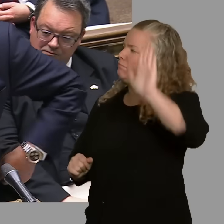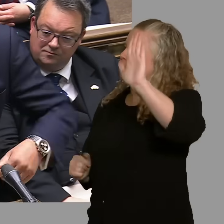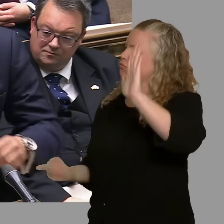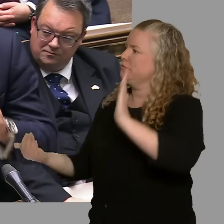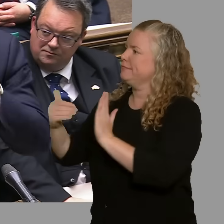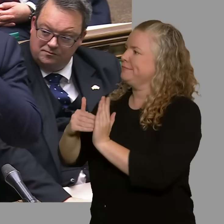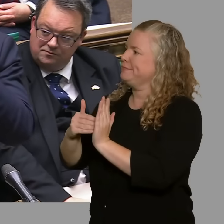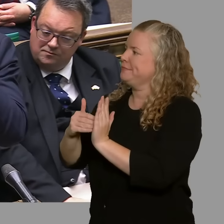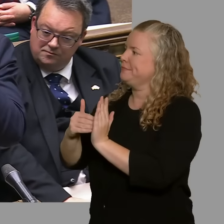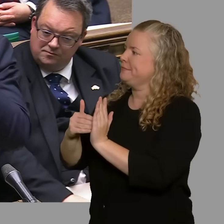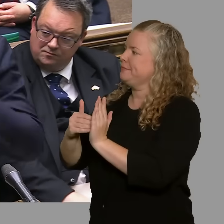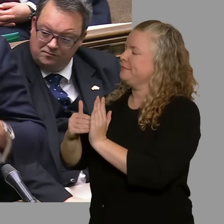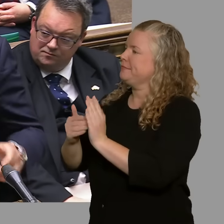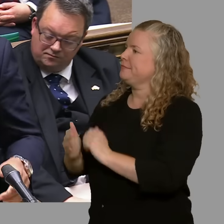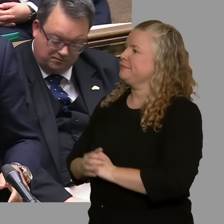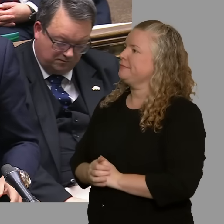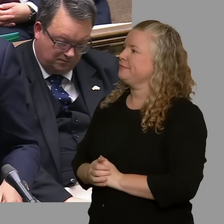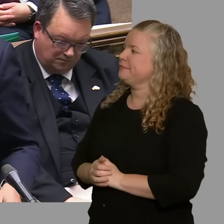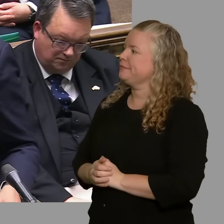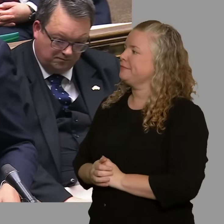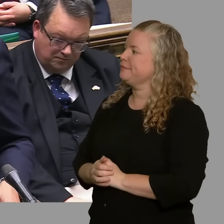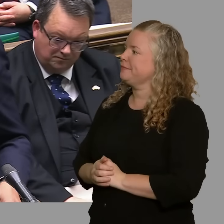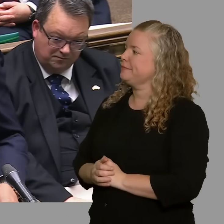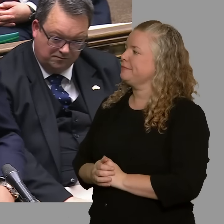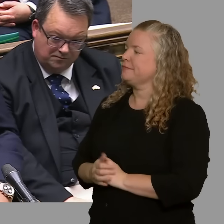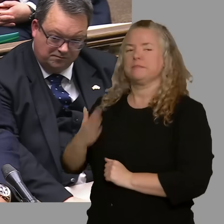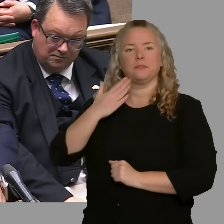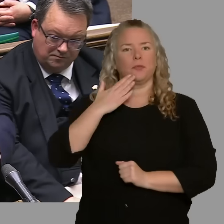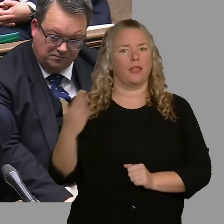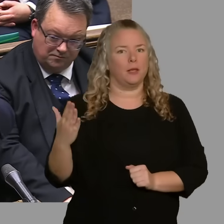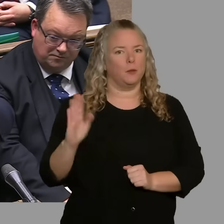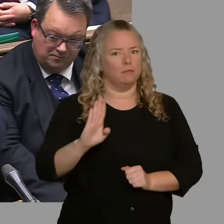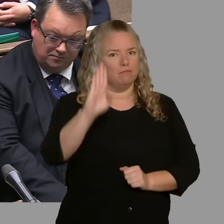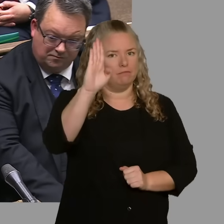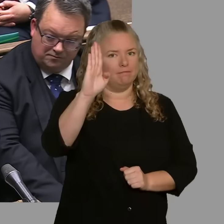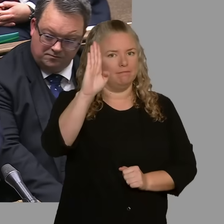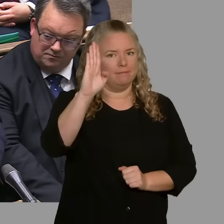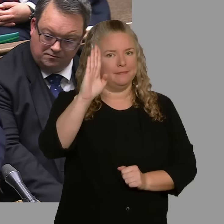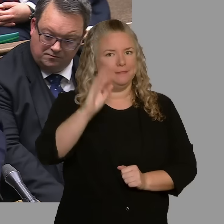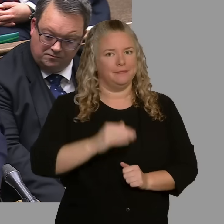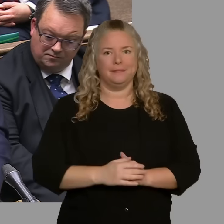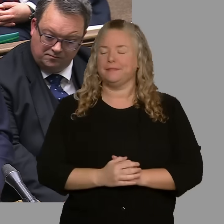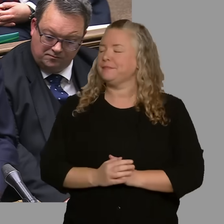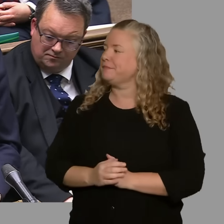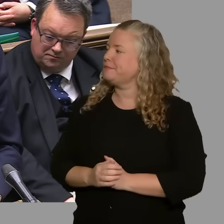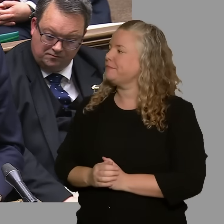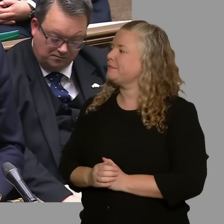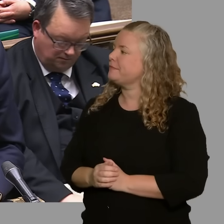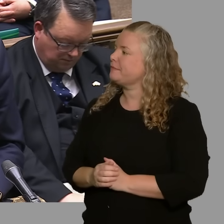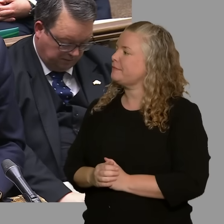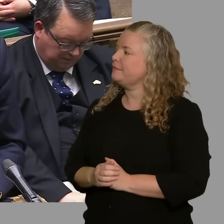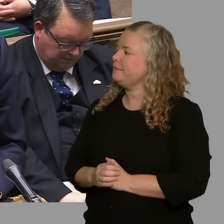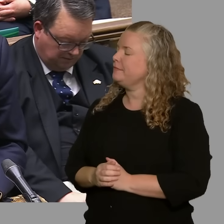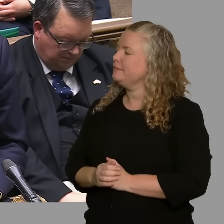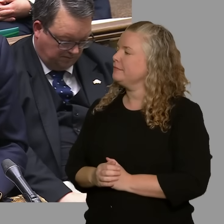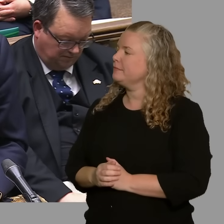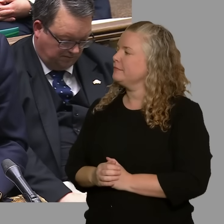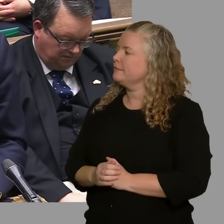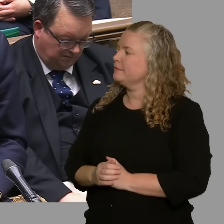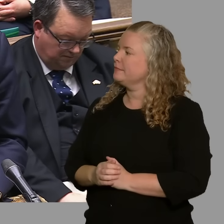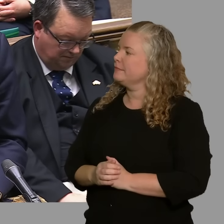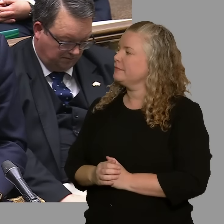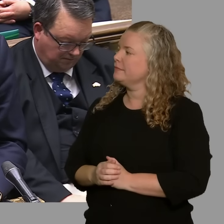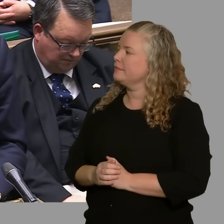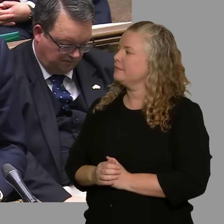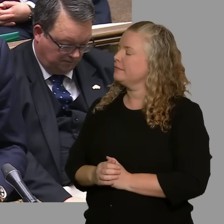in the statement that the Security Minister made earlier this week, and then again in answer to a